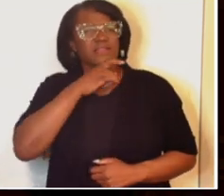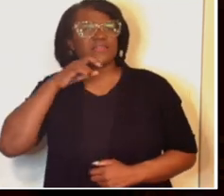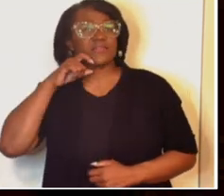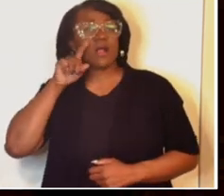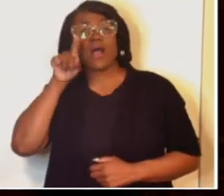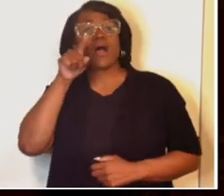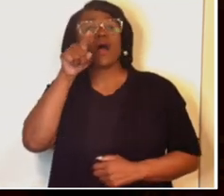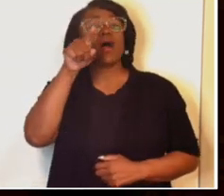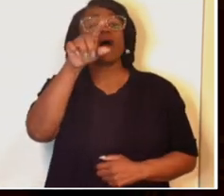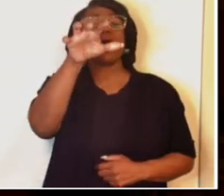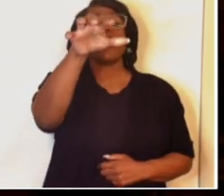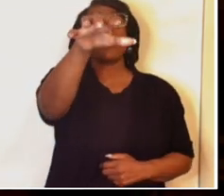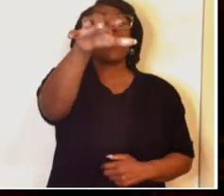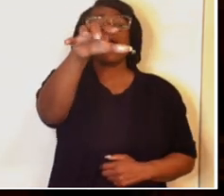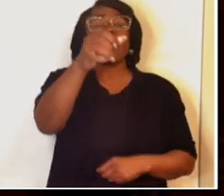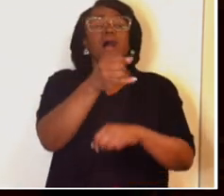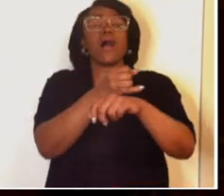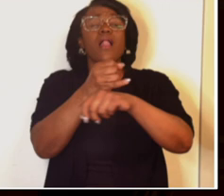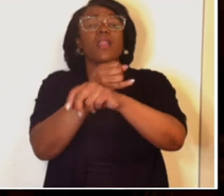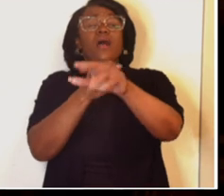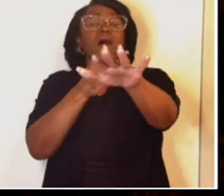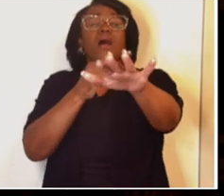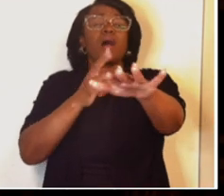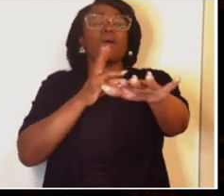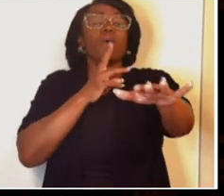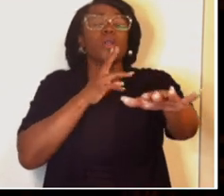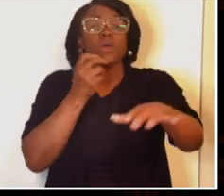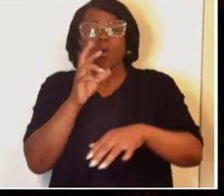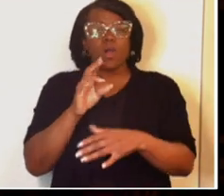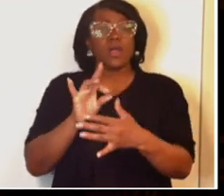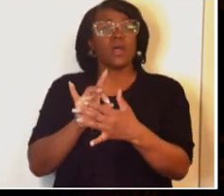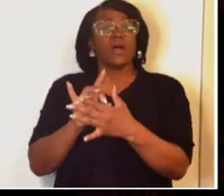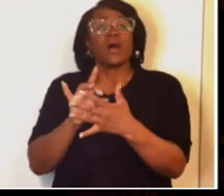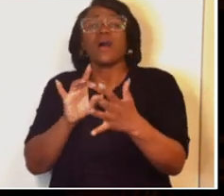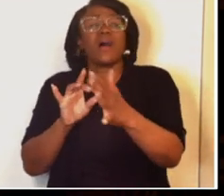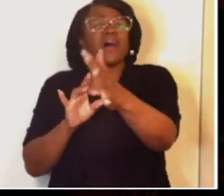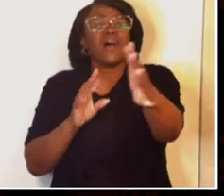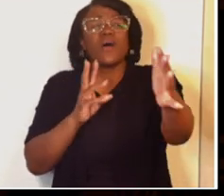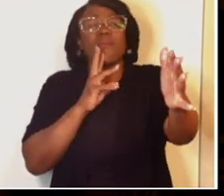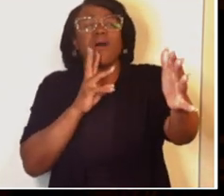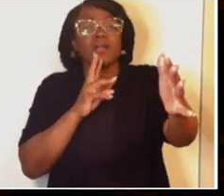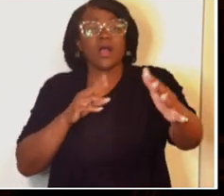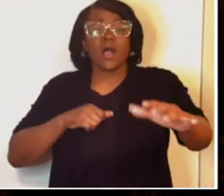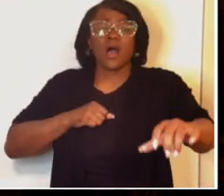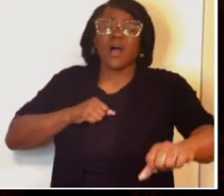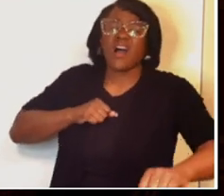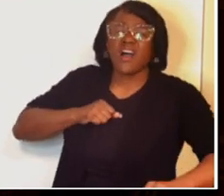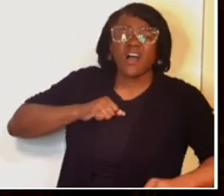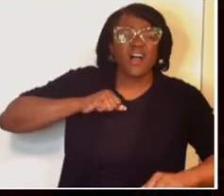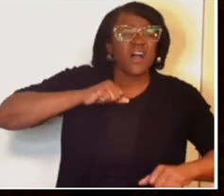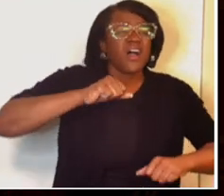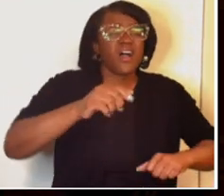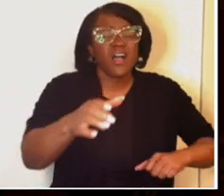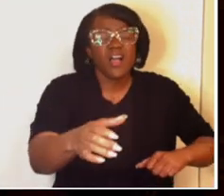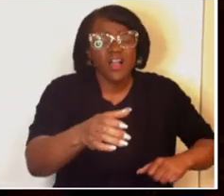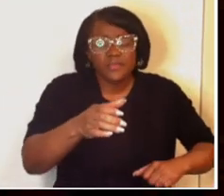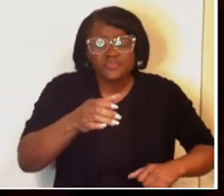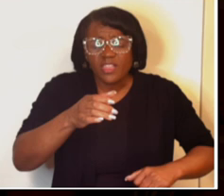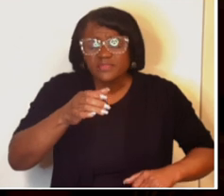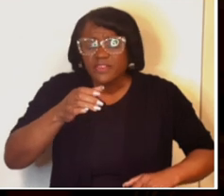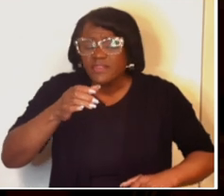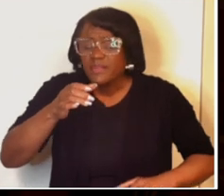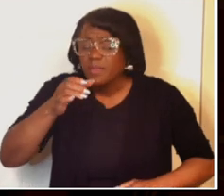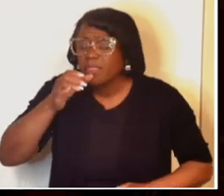and the possibility of release from a terrible thirst. Then getting there and taking the water to my lips, that one moment of tasting